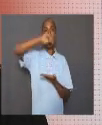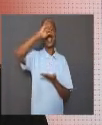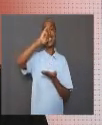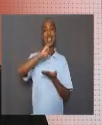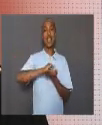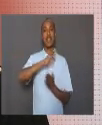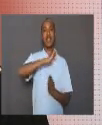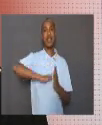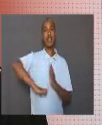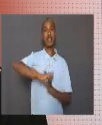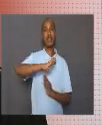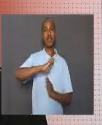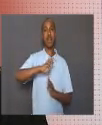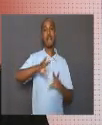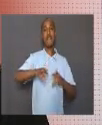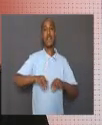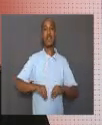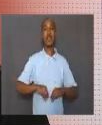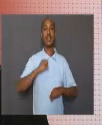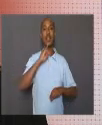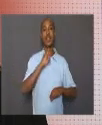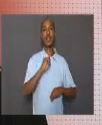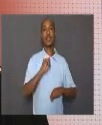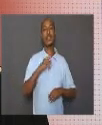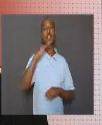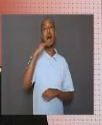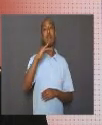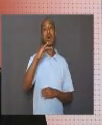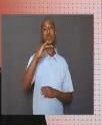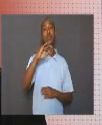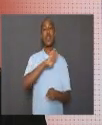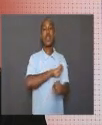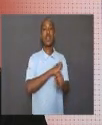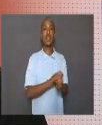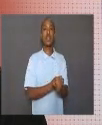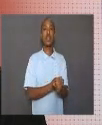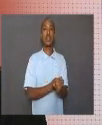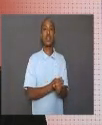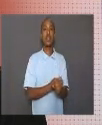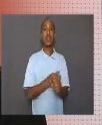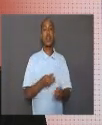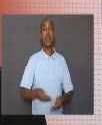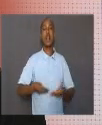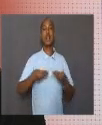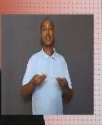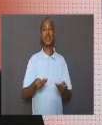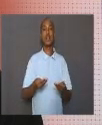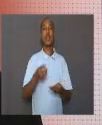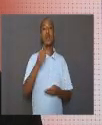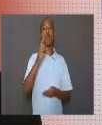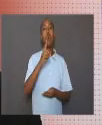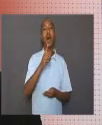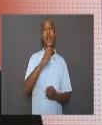that electron affinity is the amount of energy that is released when